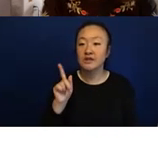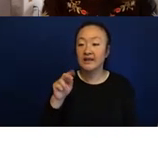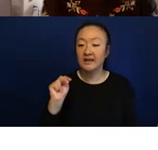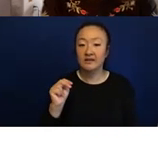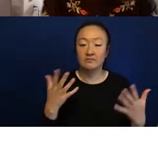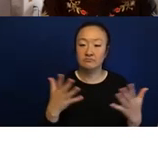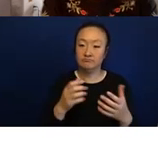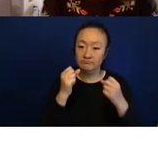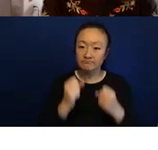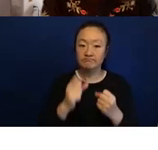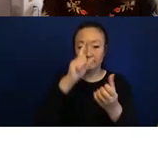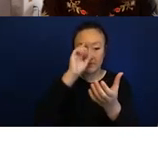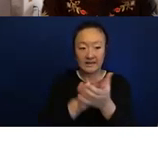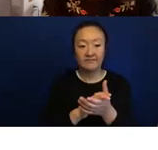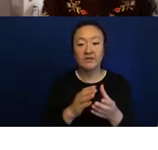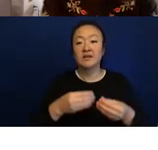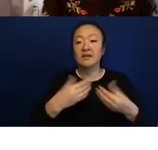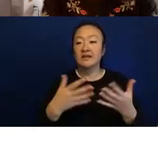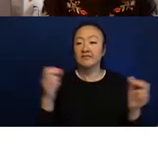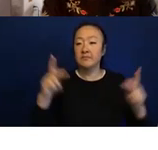back. And so this